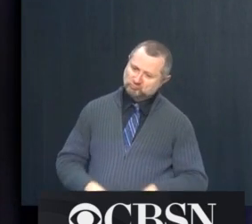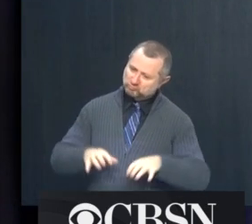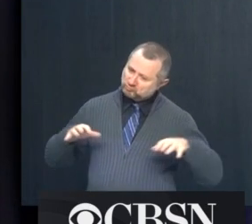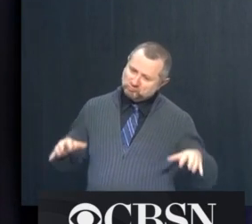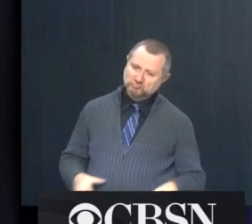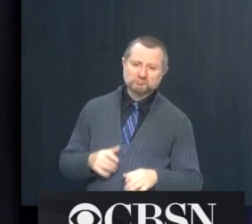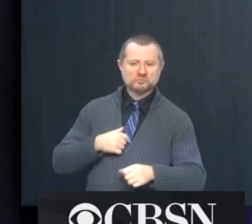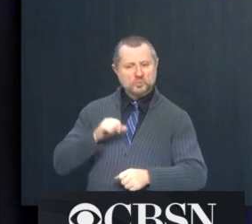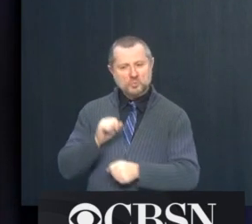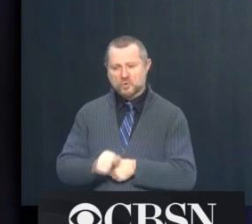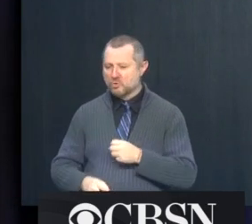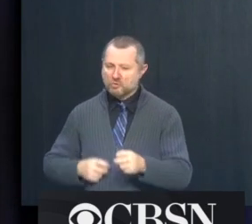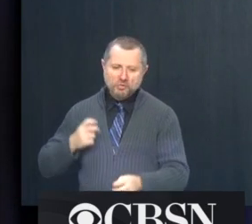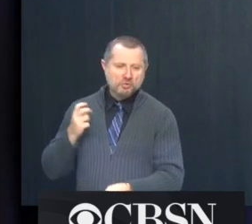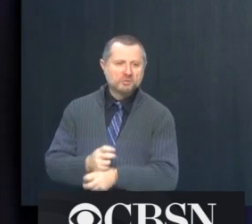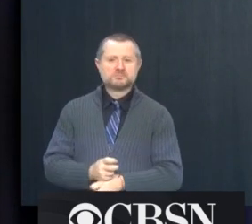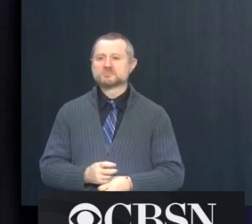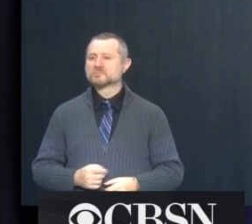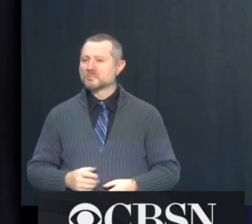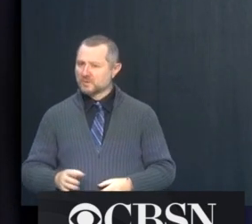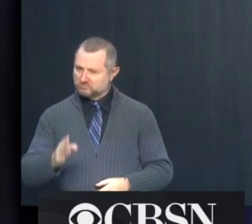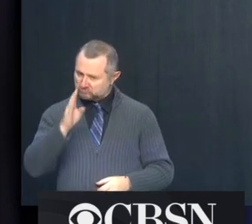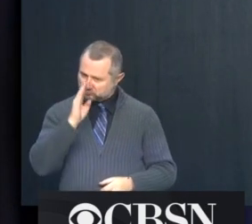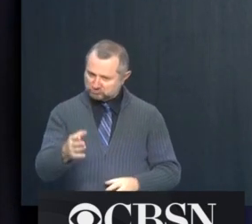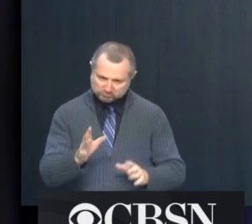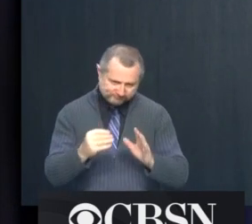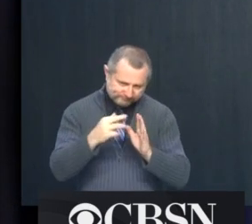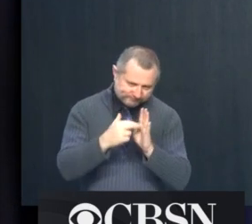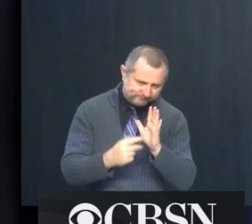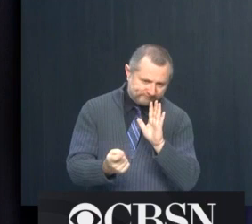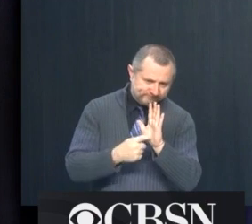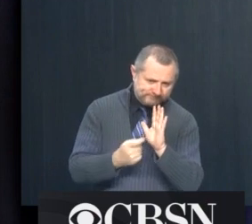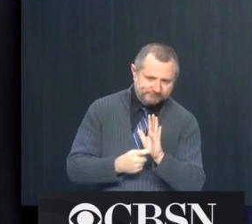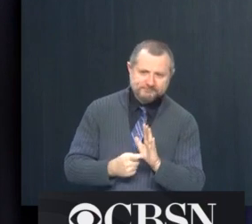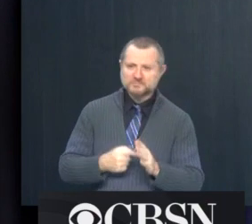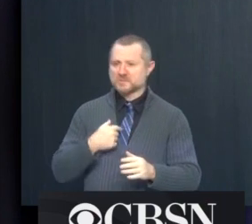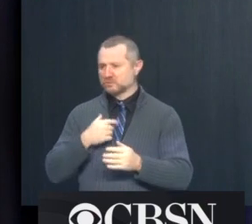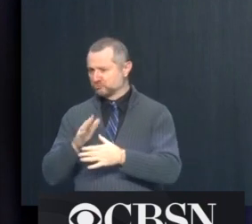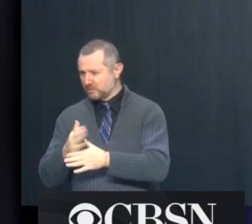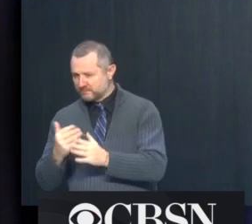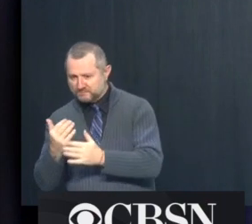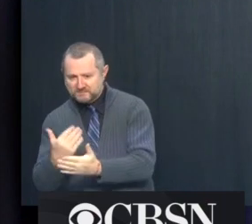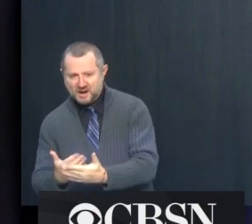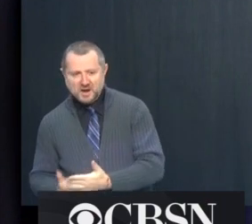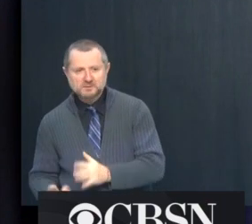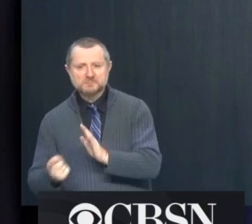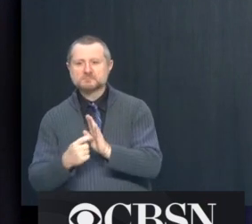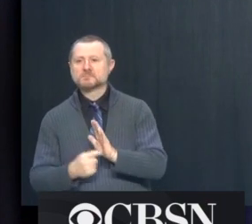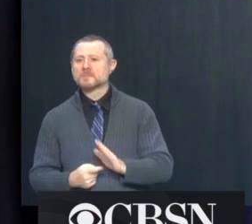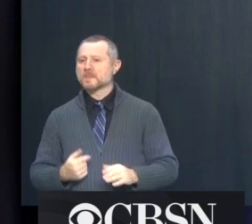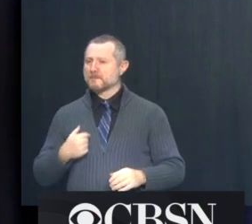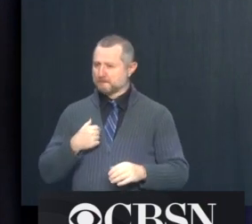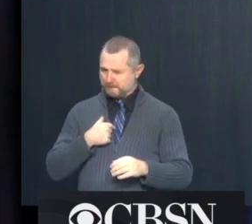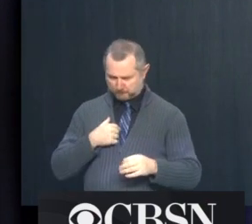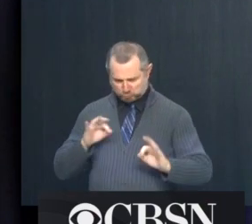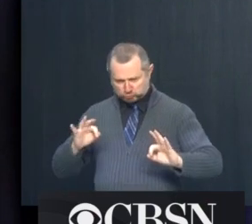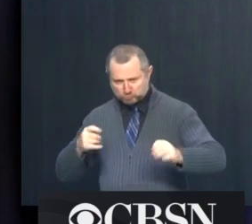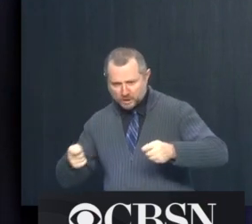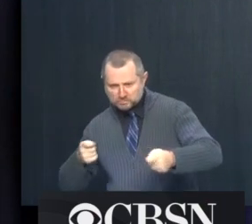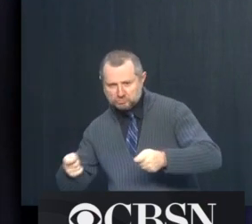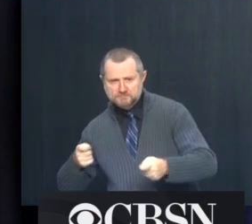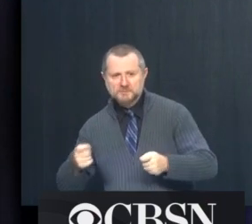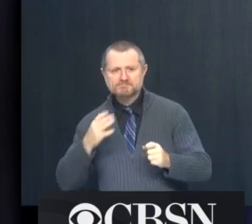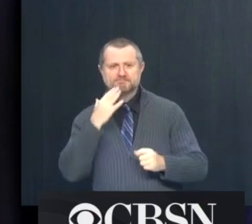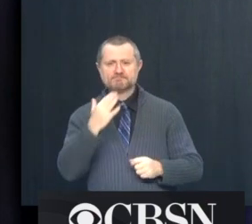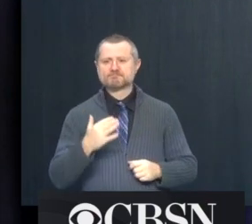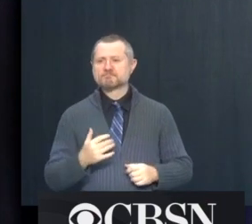activists, truth tellers, informers, and managers. And that's what